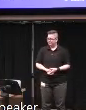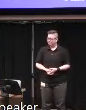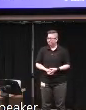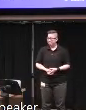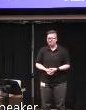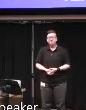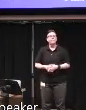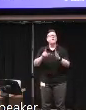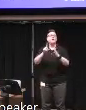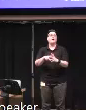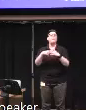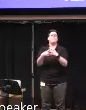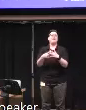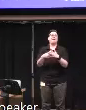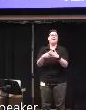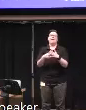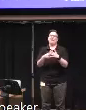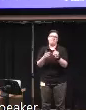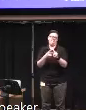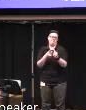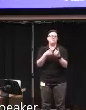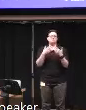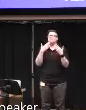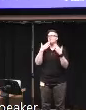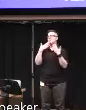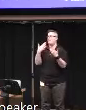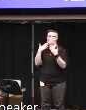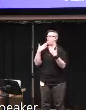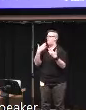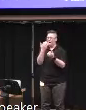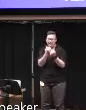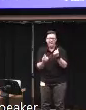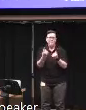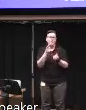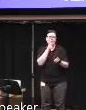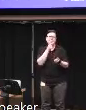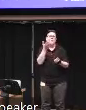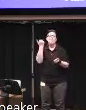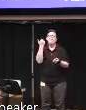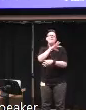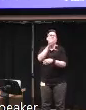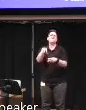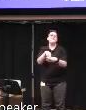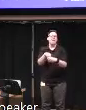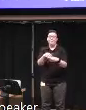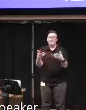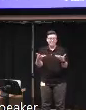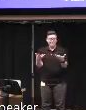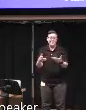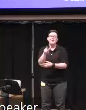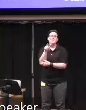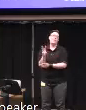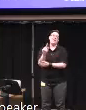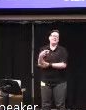Meanwhile, I want to begin by just expressing my gratitude for everybody who was involved and participated in the